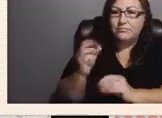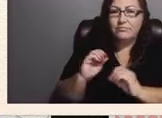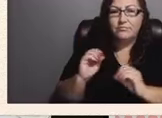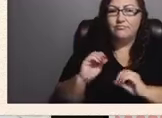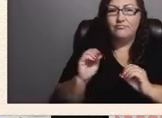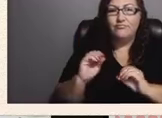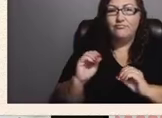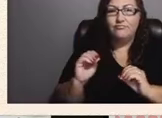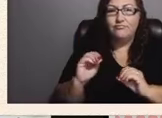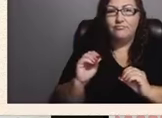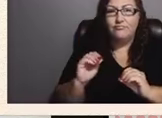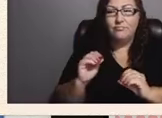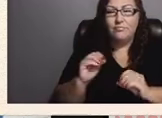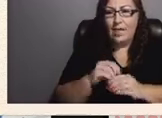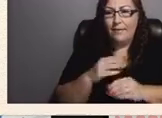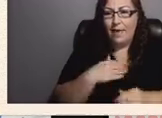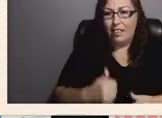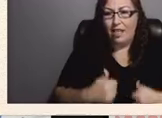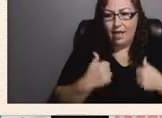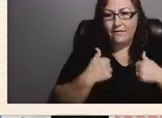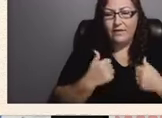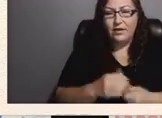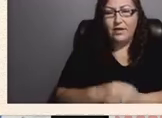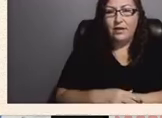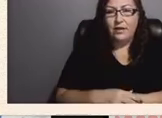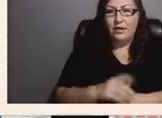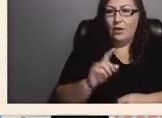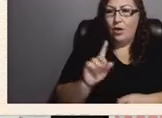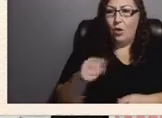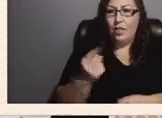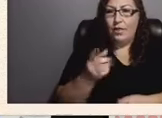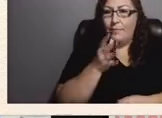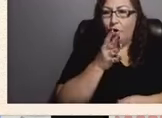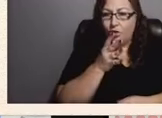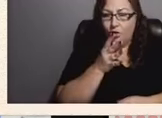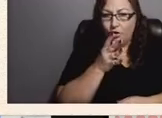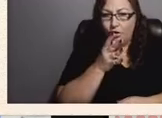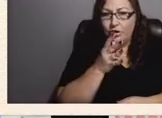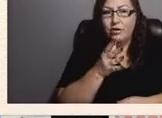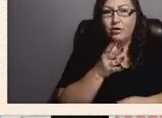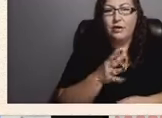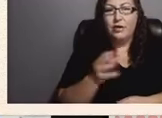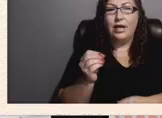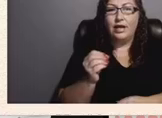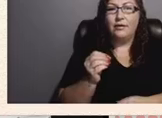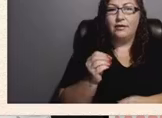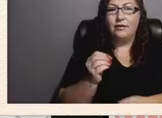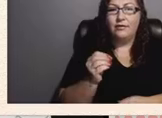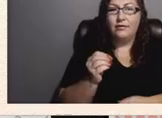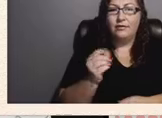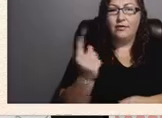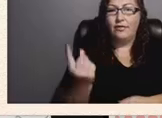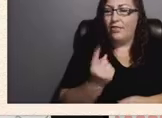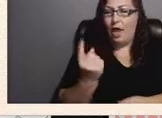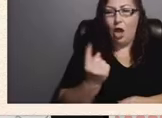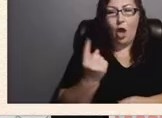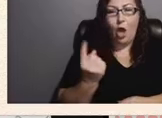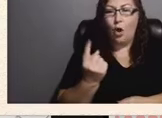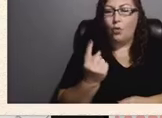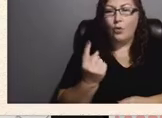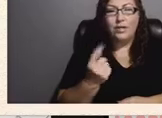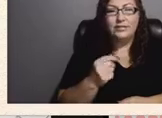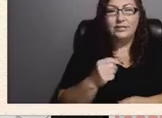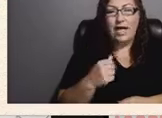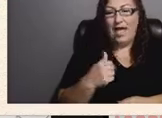and the mother. I had three brothers, and they always told me, if they go out,